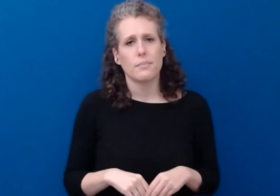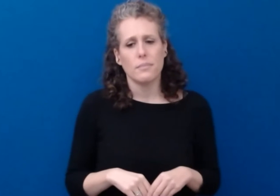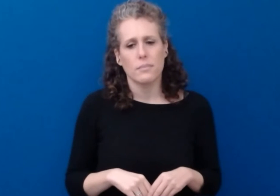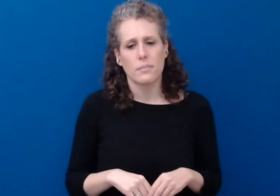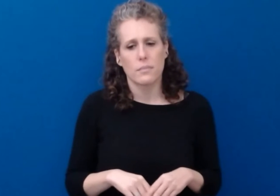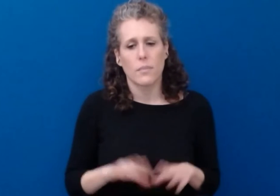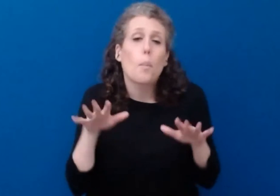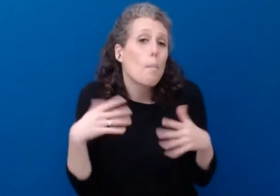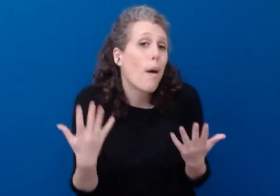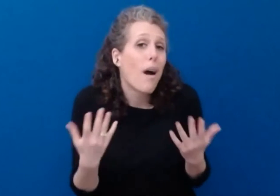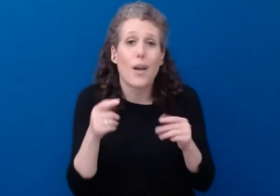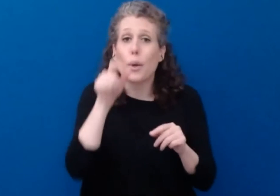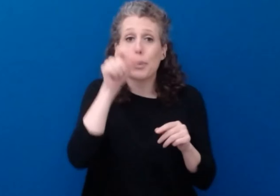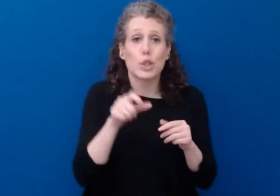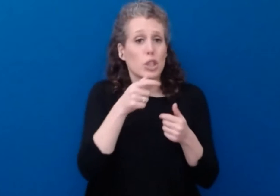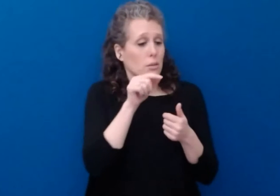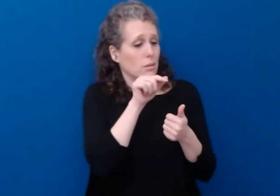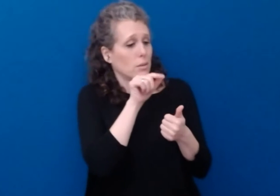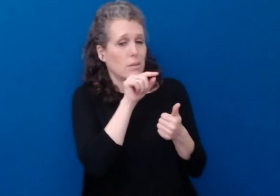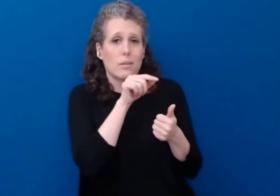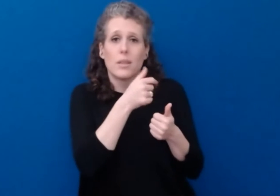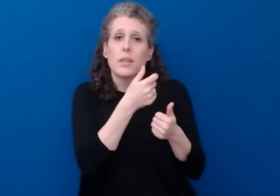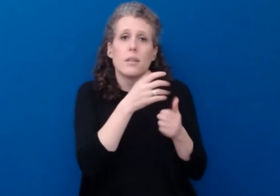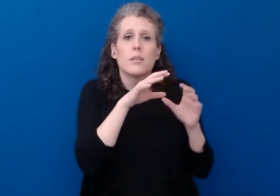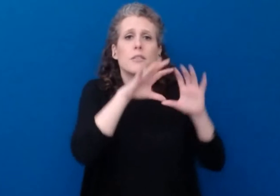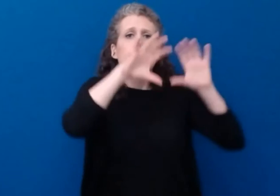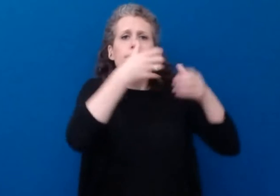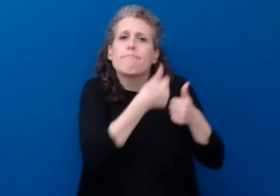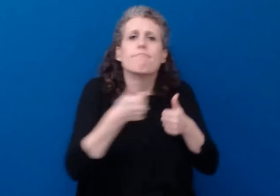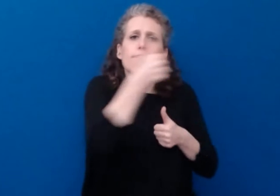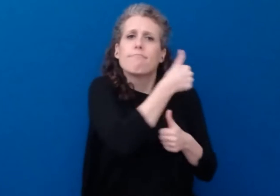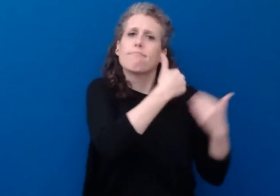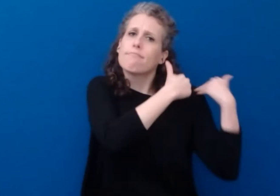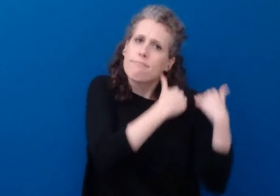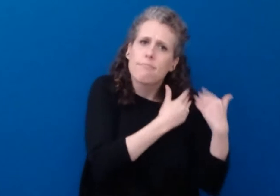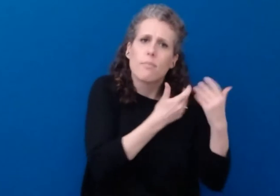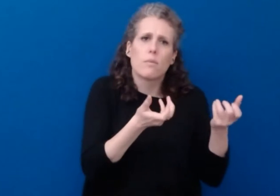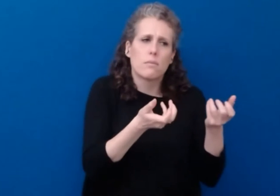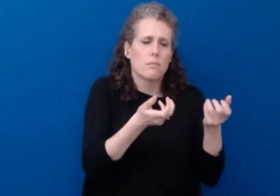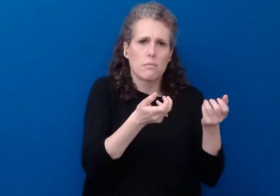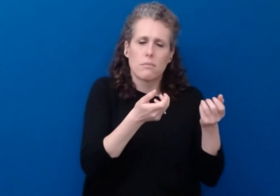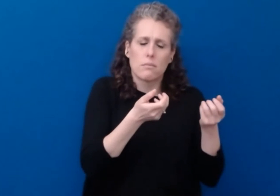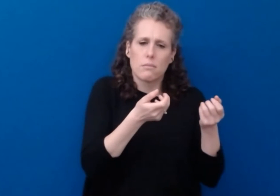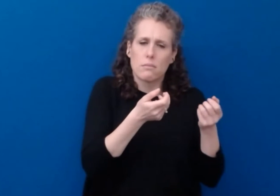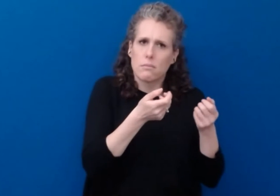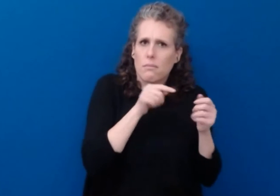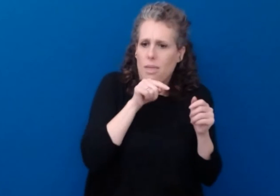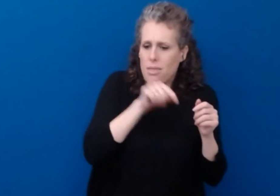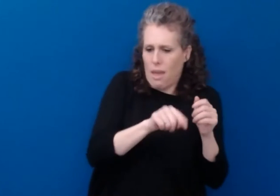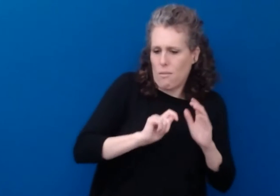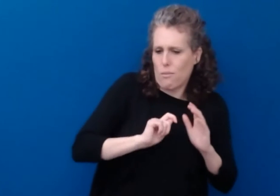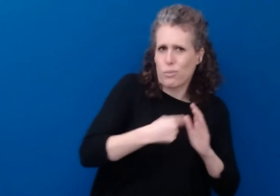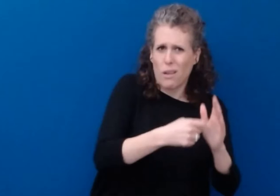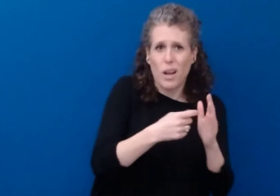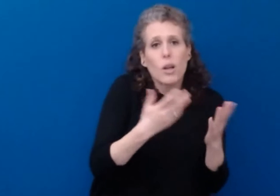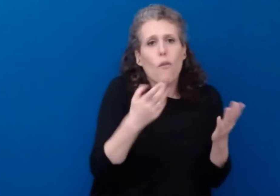owning the product, or who is responsible for the product or service, is really understands the value of this. So the municipality